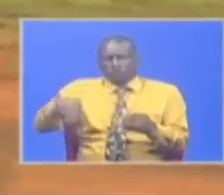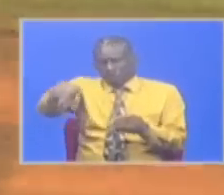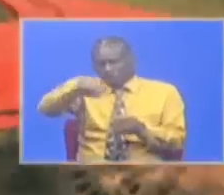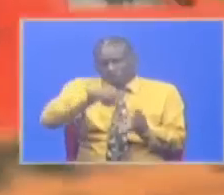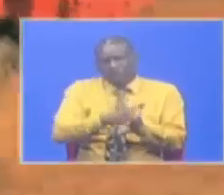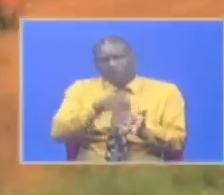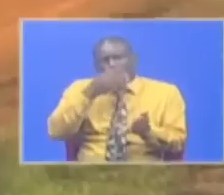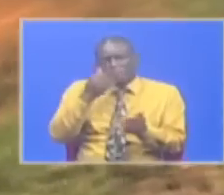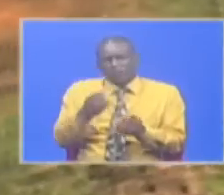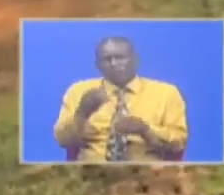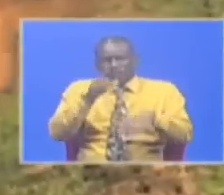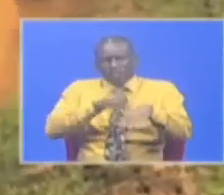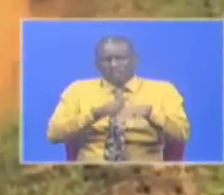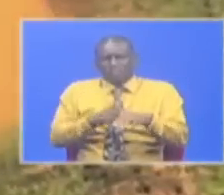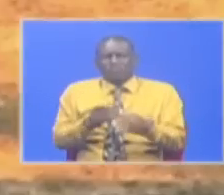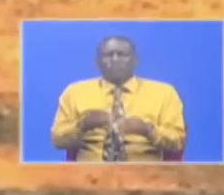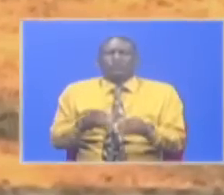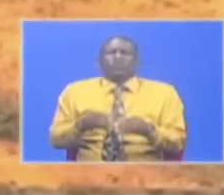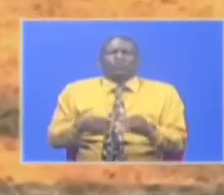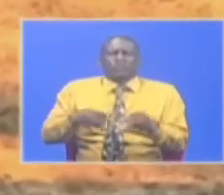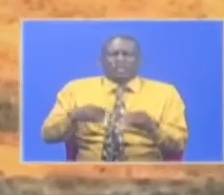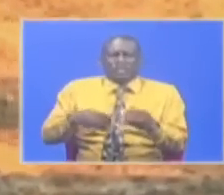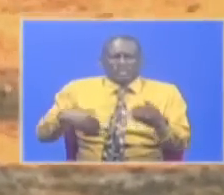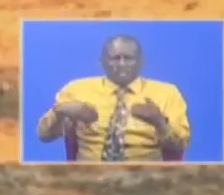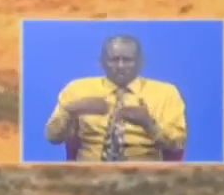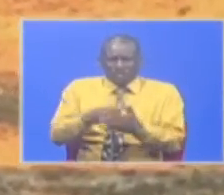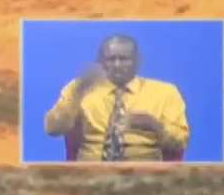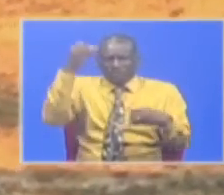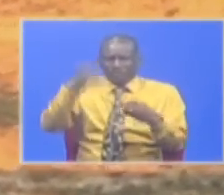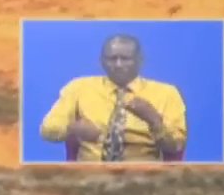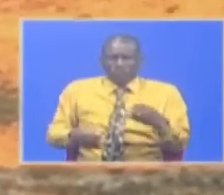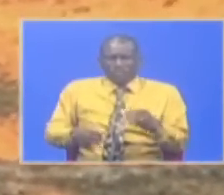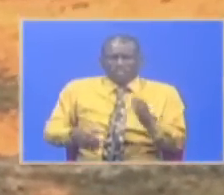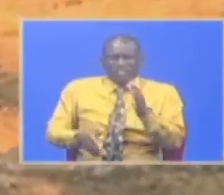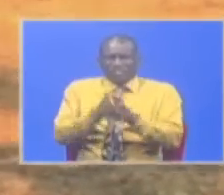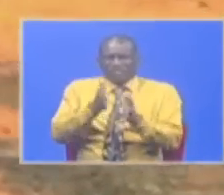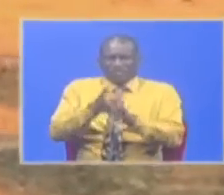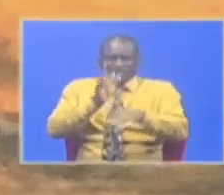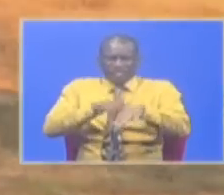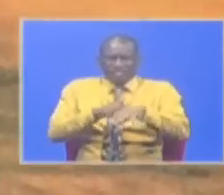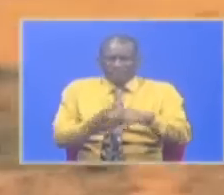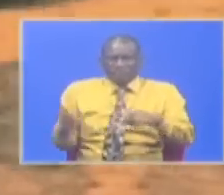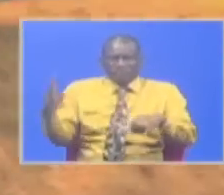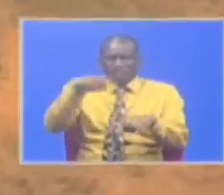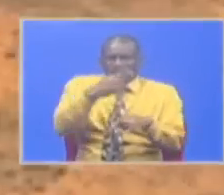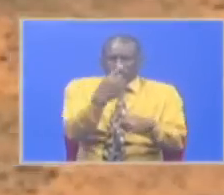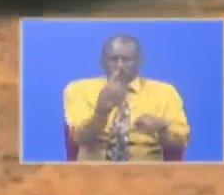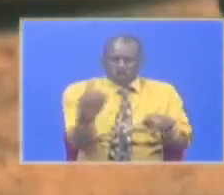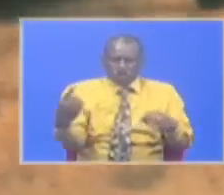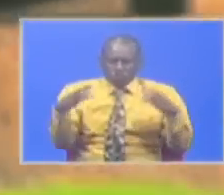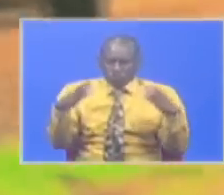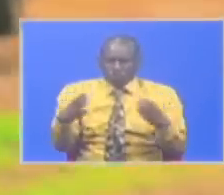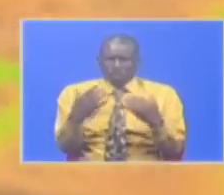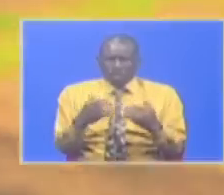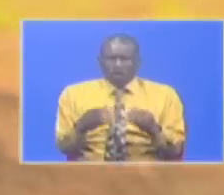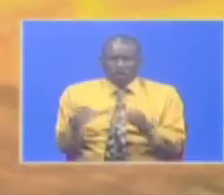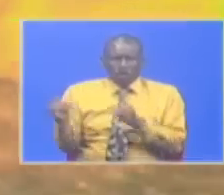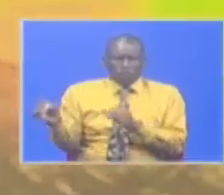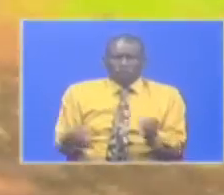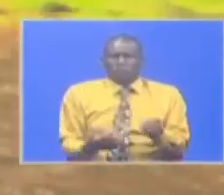three times will count towards the final classification, with the fastest time of the day in each category culminating into two